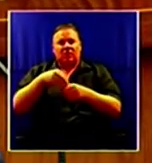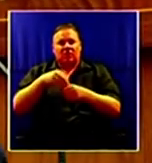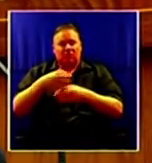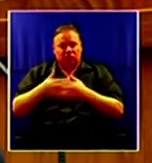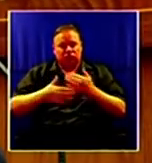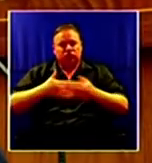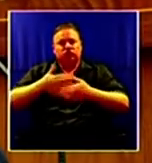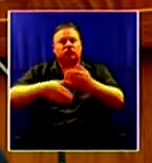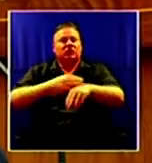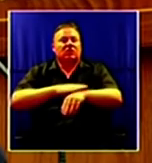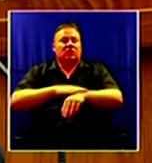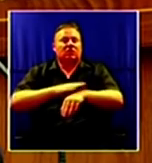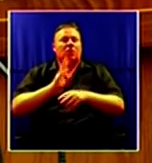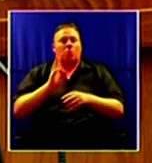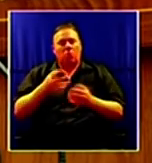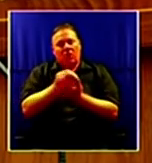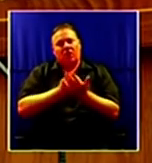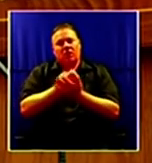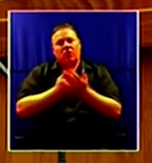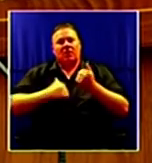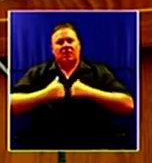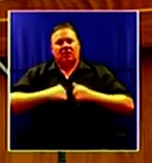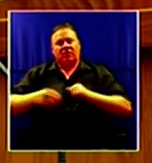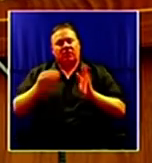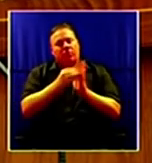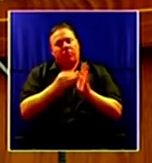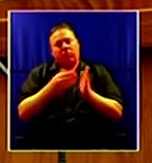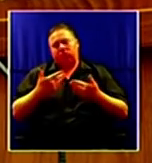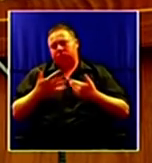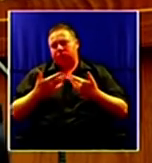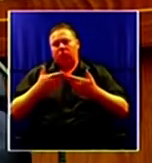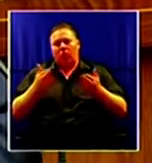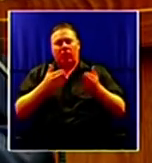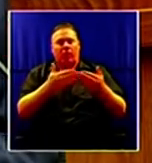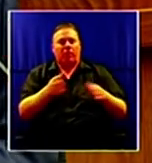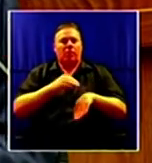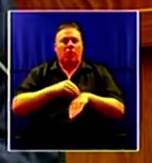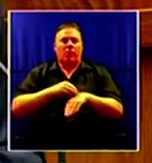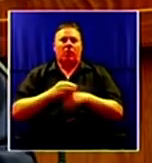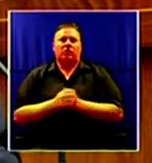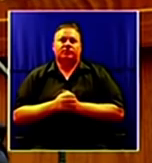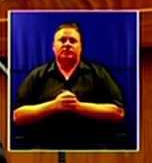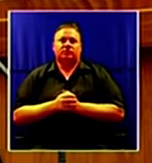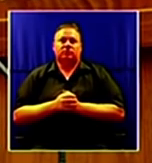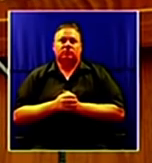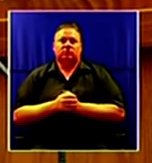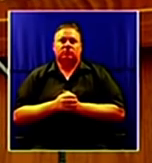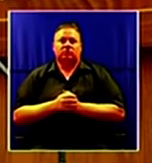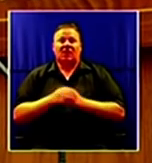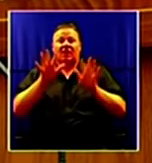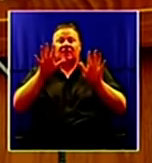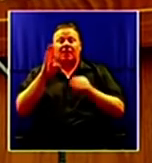full economic activity. We are allocating more than 10 billion rand for the